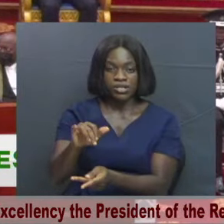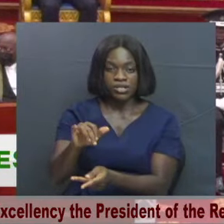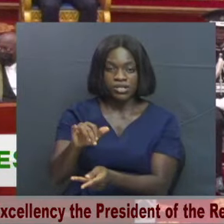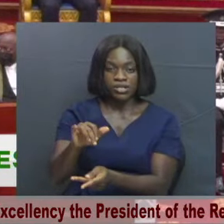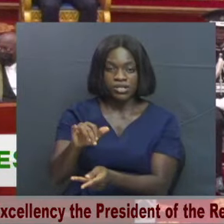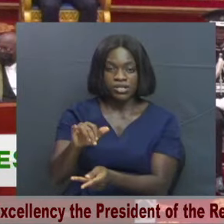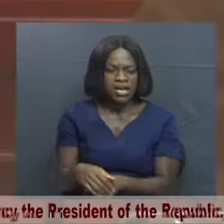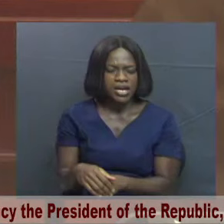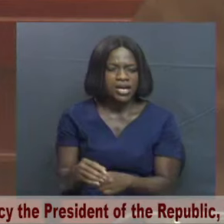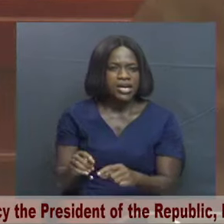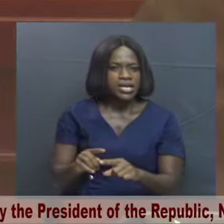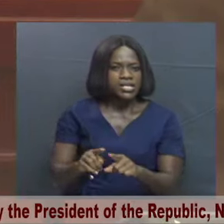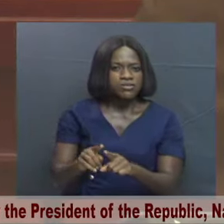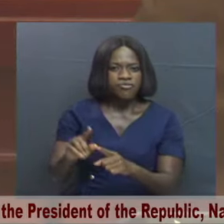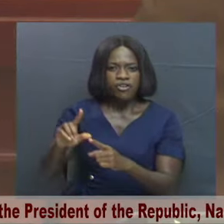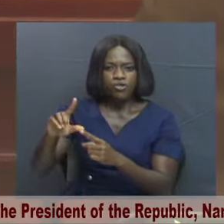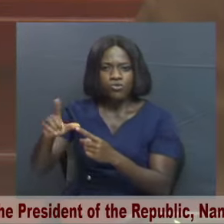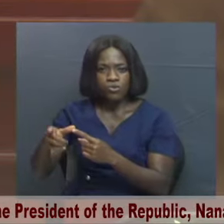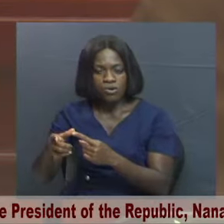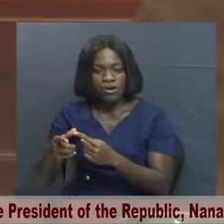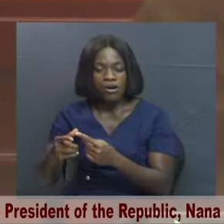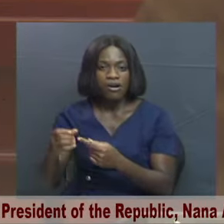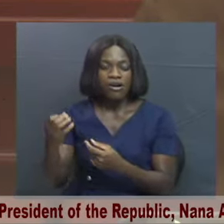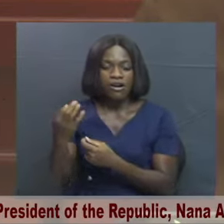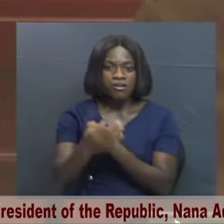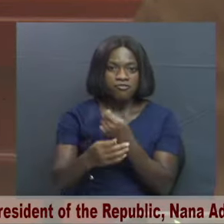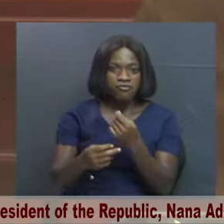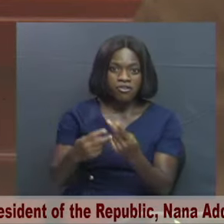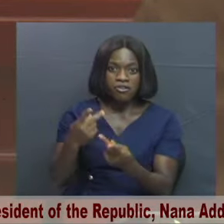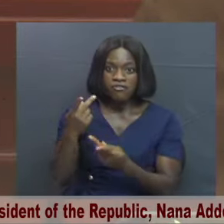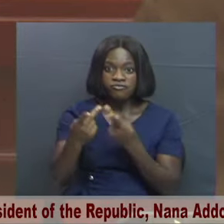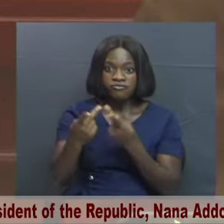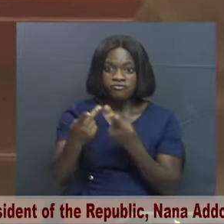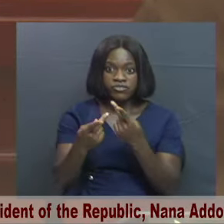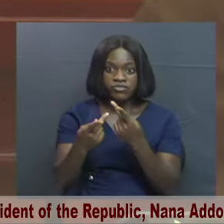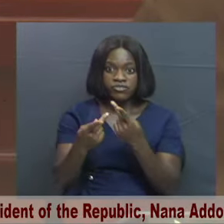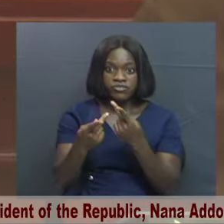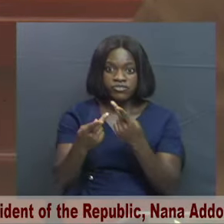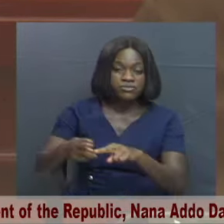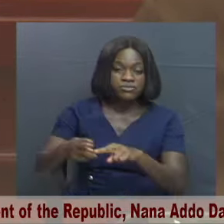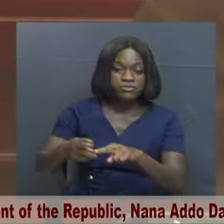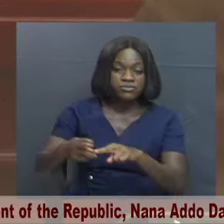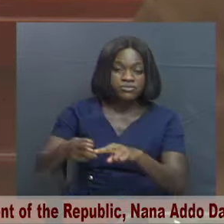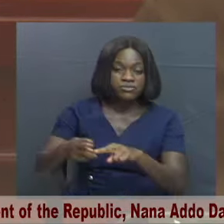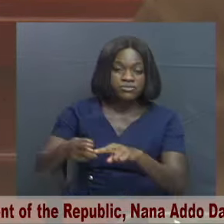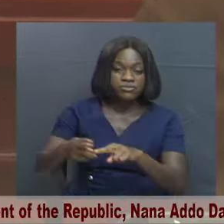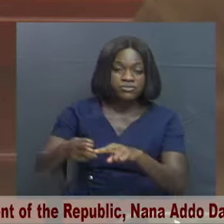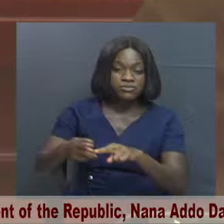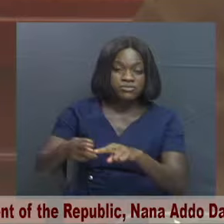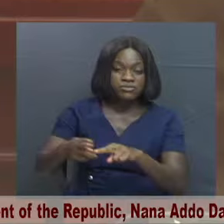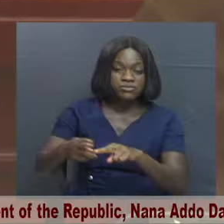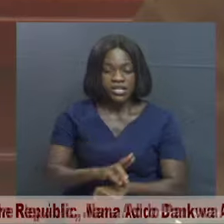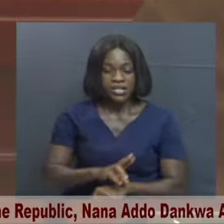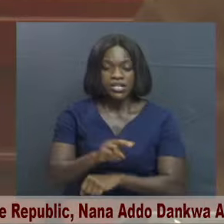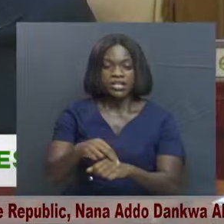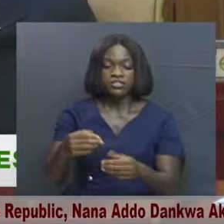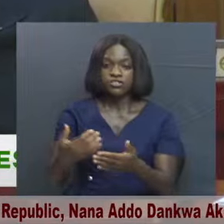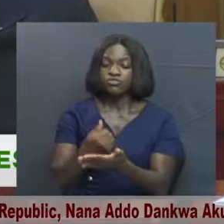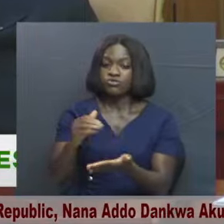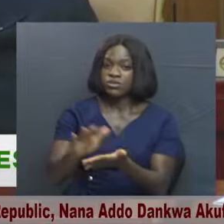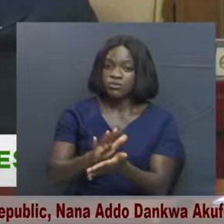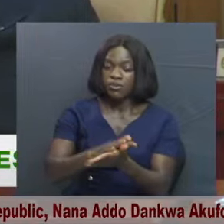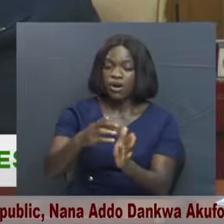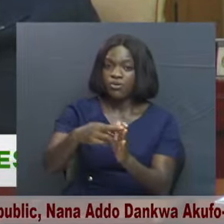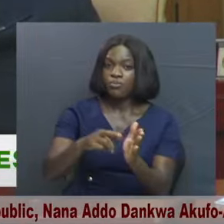domestic and international visitors has risen dramatically a national newspaper reporting on